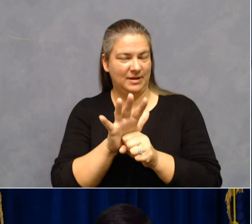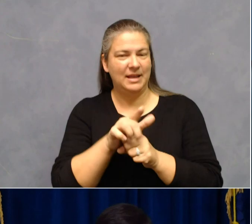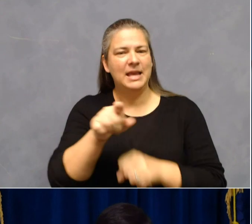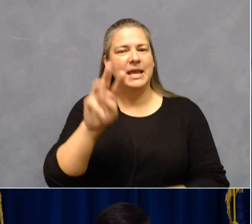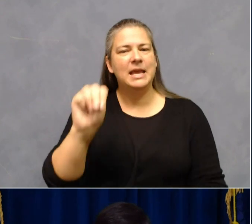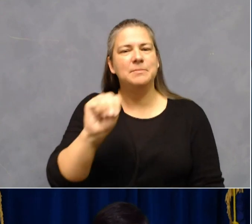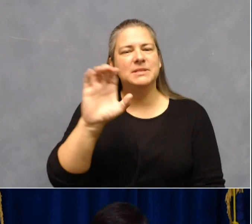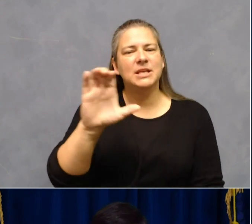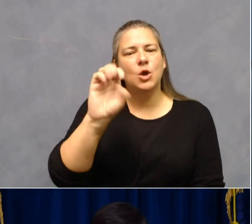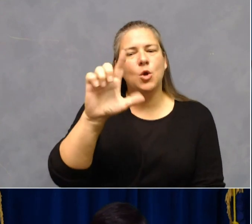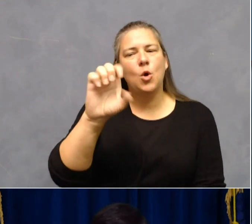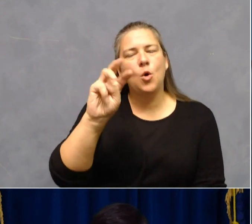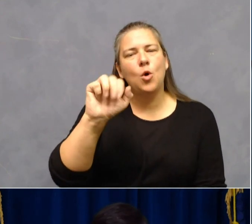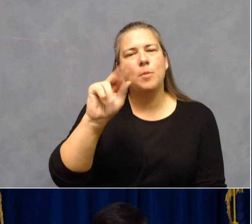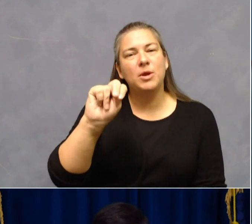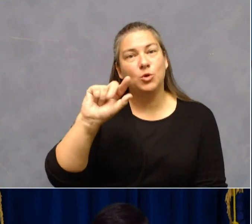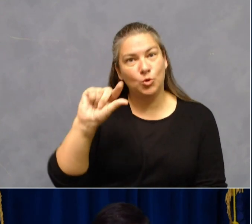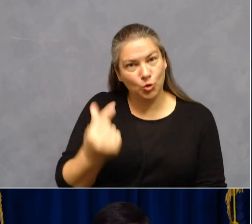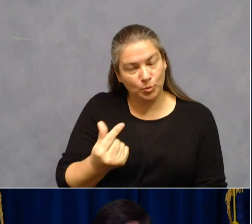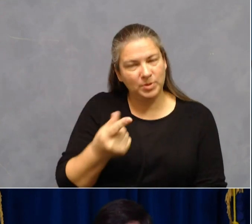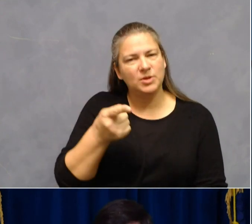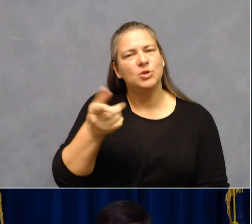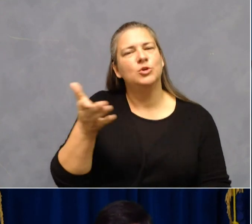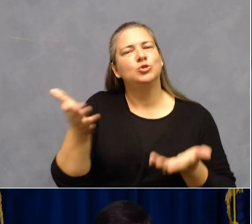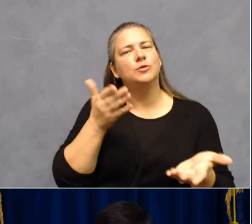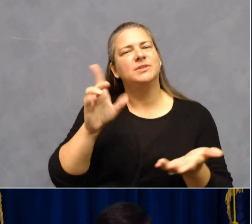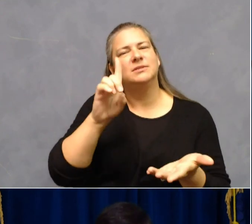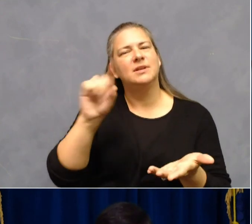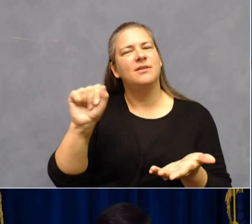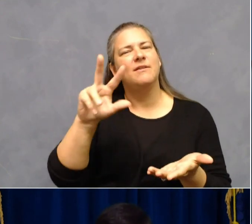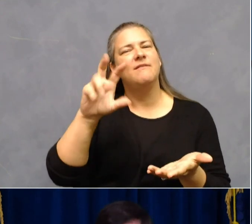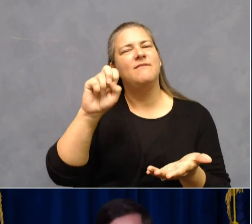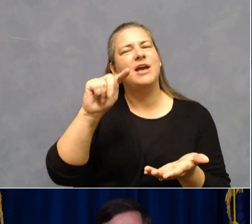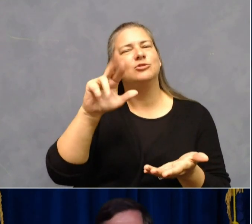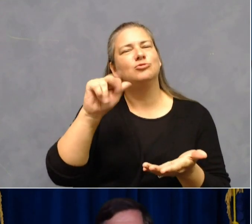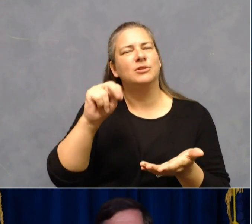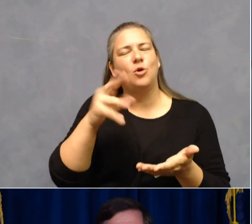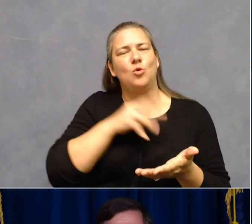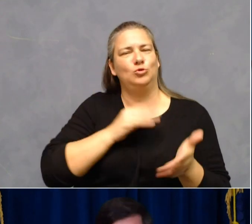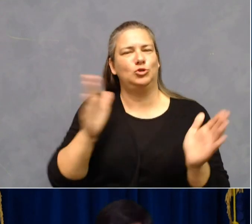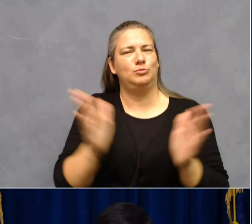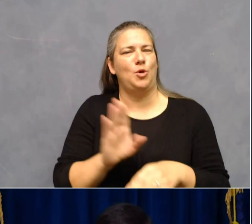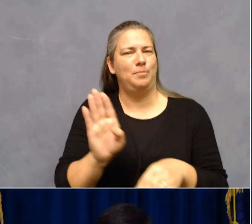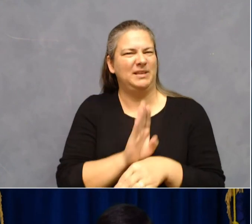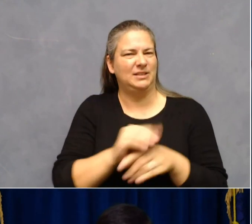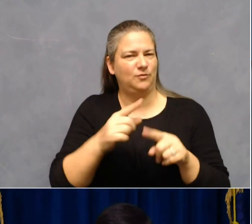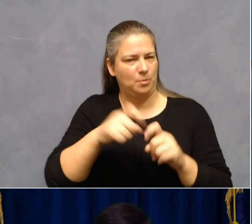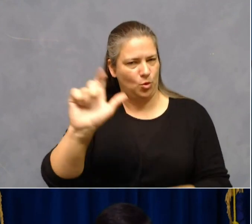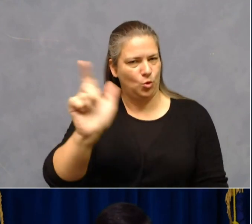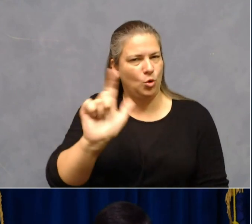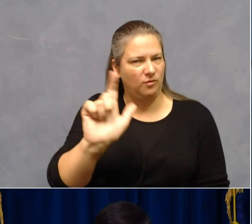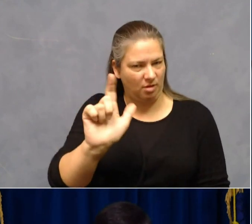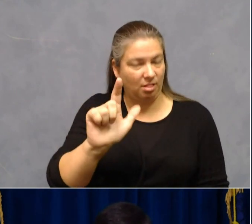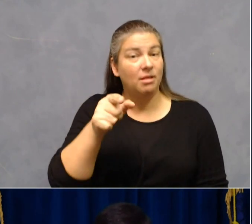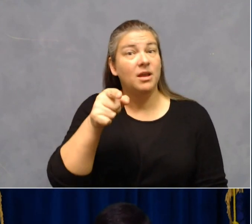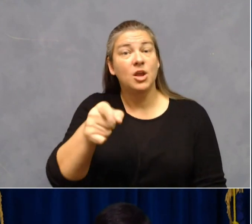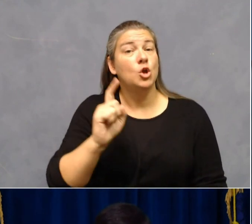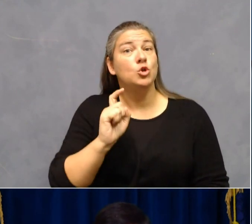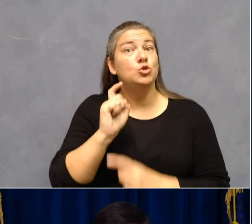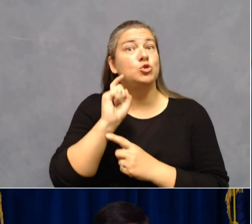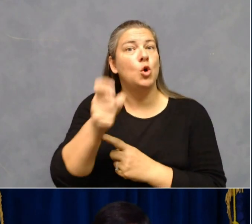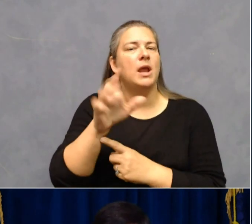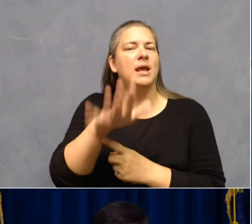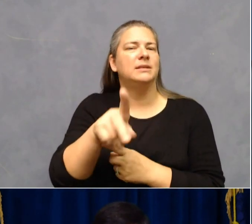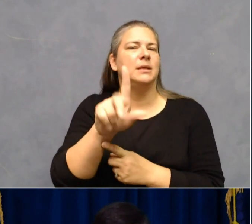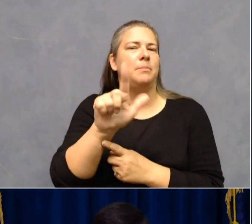of Kentucky's service-disabled veteran-owned small businesses in Louisville, immediately made arrangements to donate his plasma,